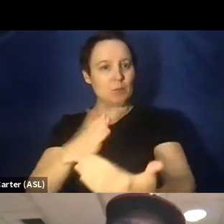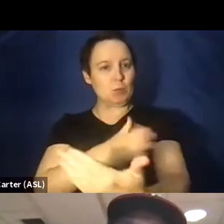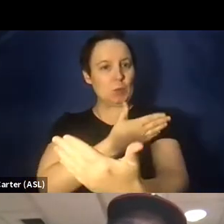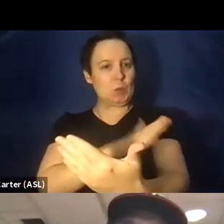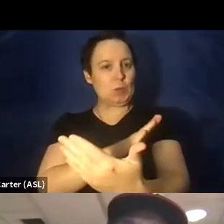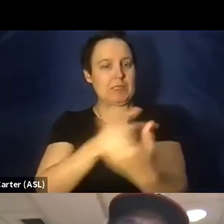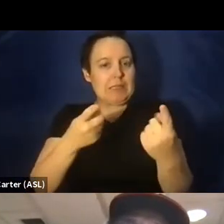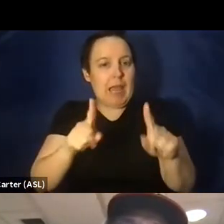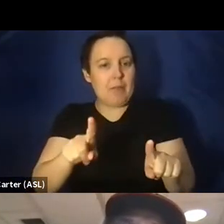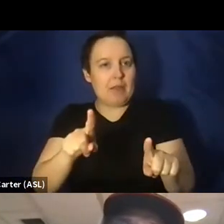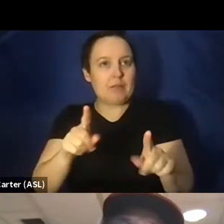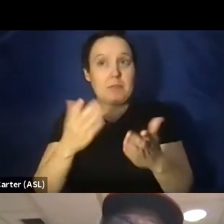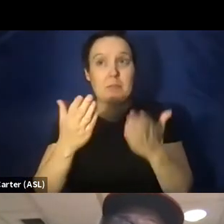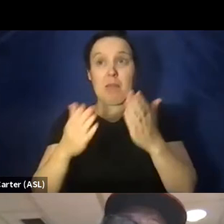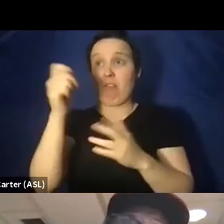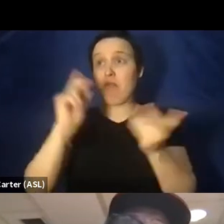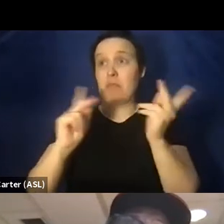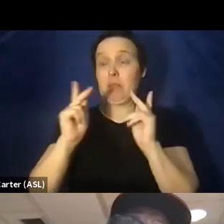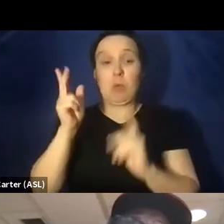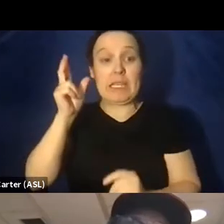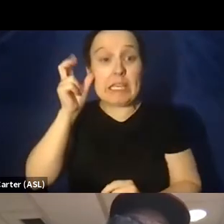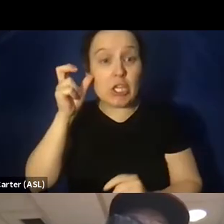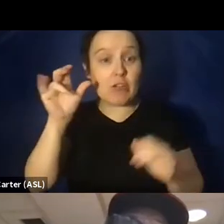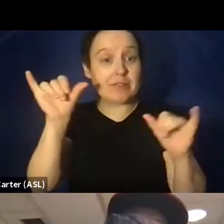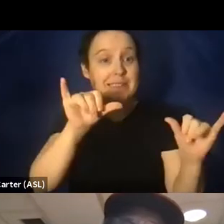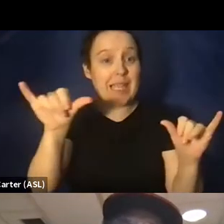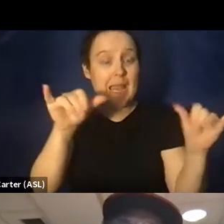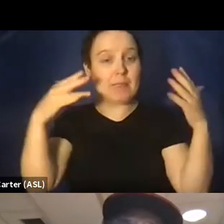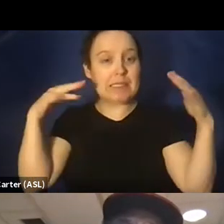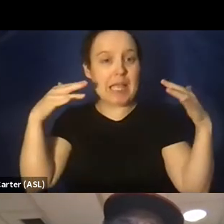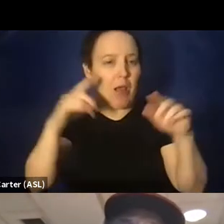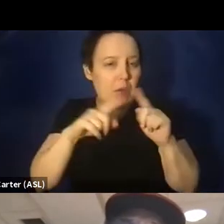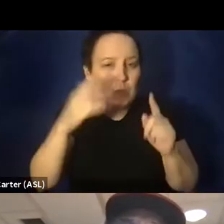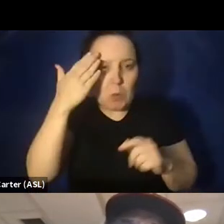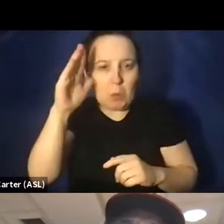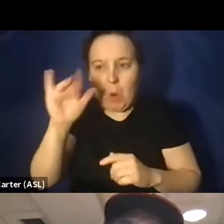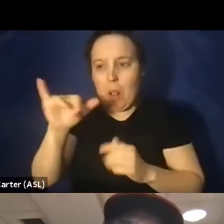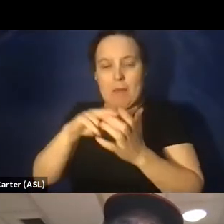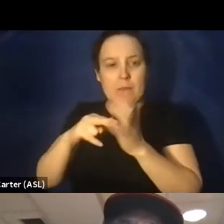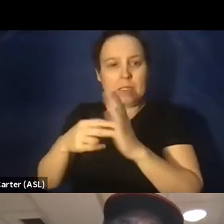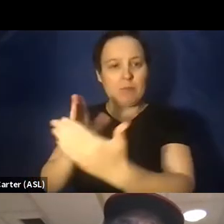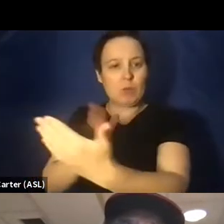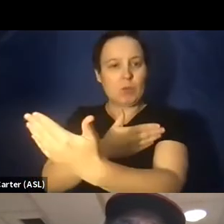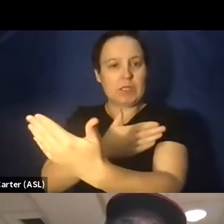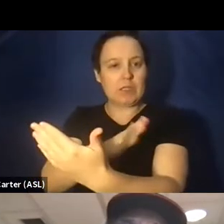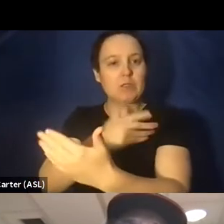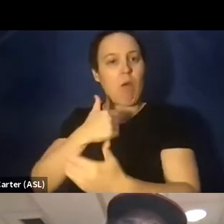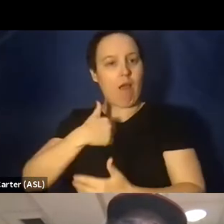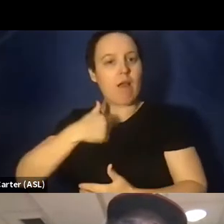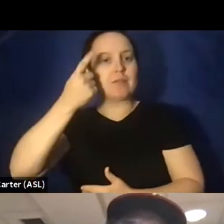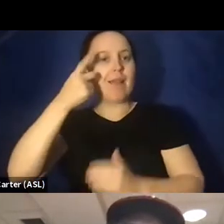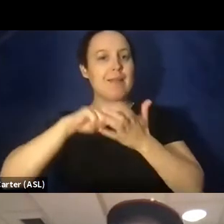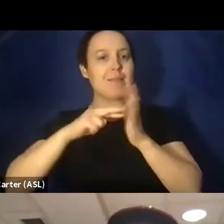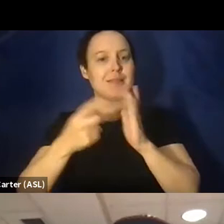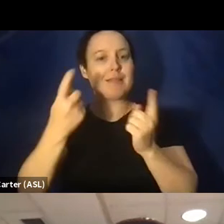Maybe not everyone would know that. I don't know. It sounds from the Western tradition, Western classical tradition.